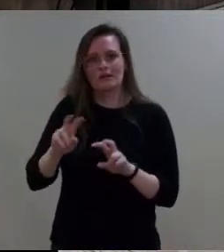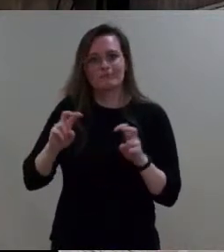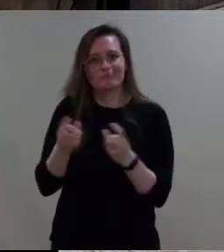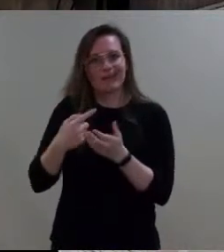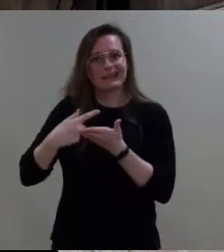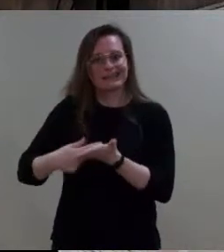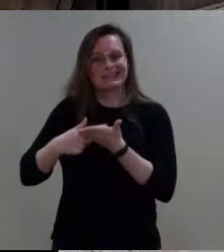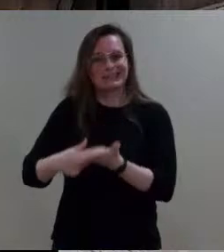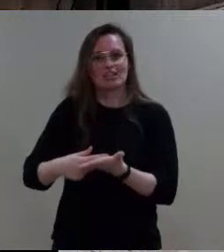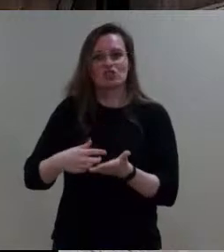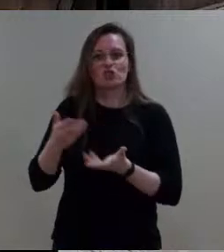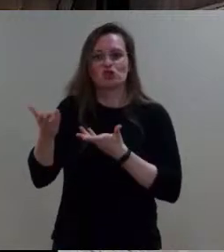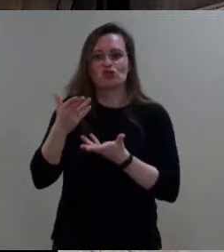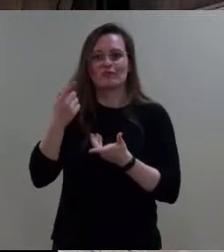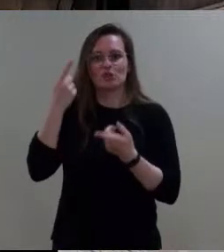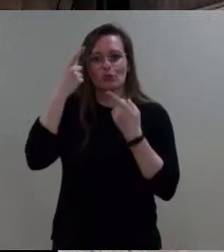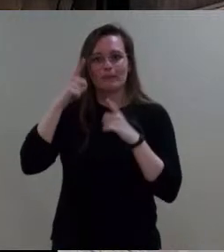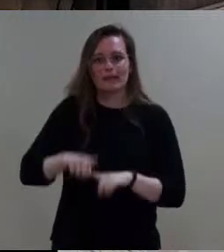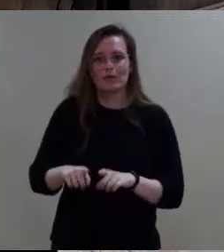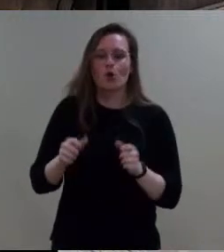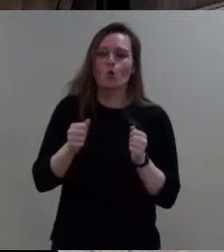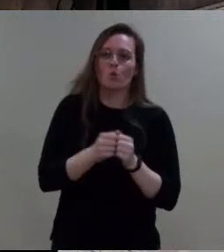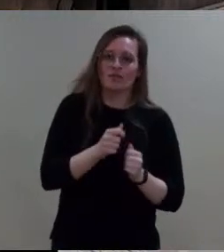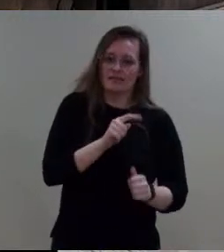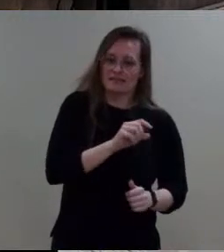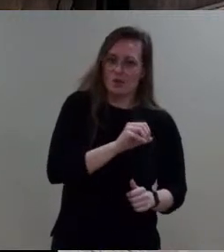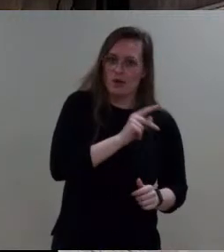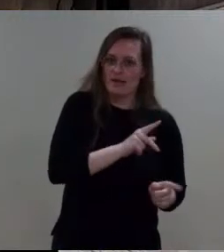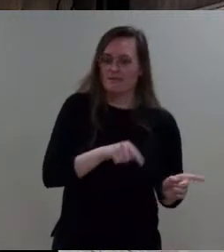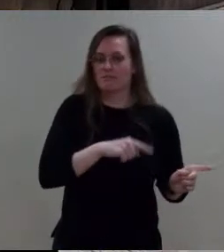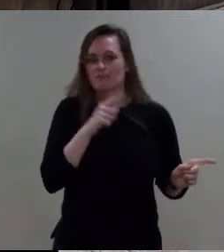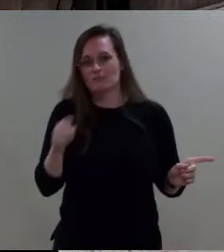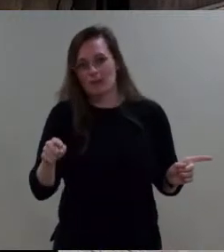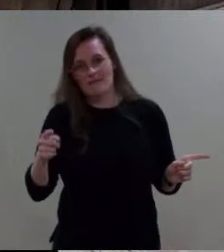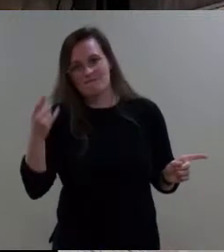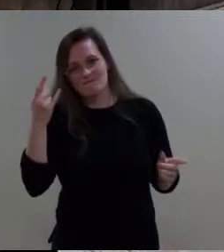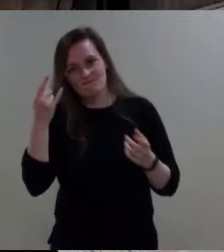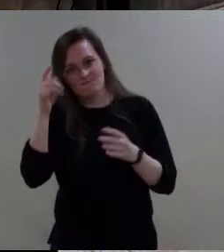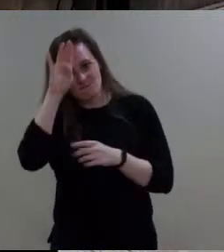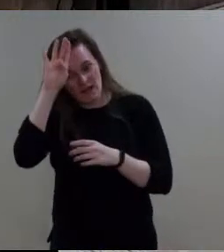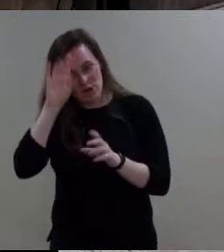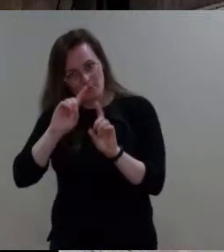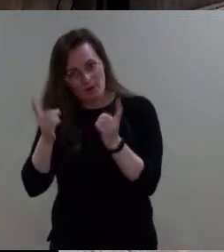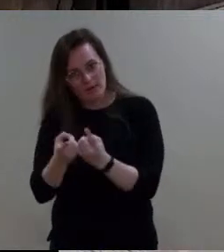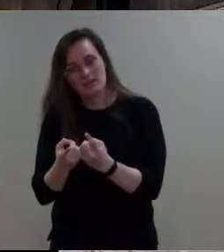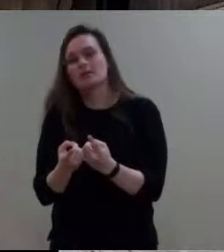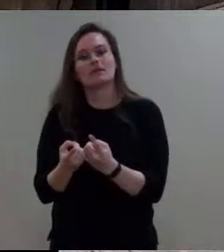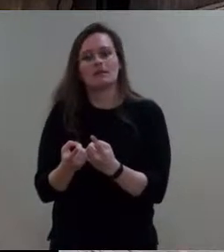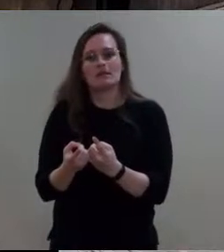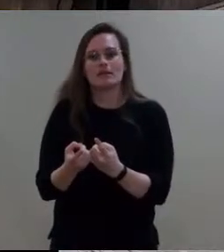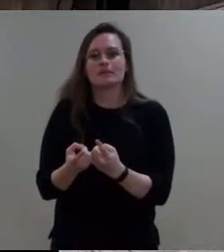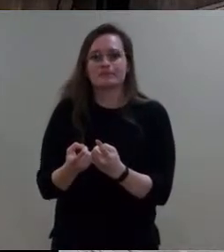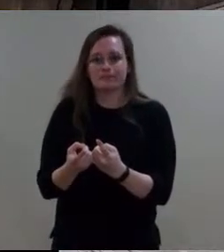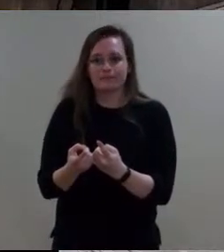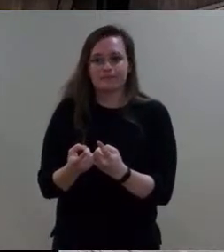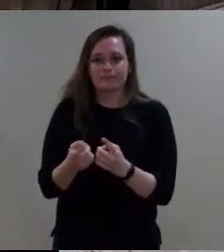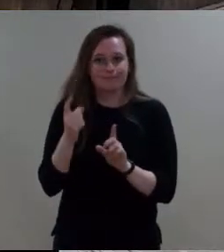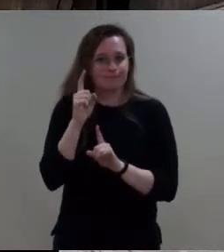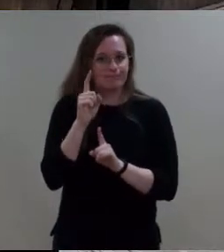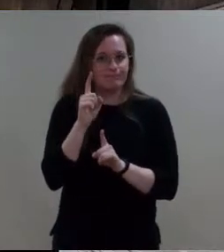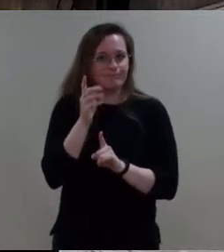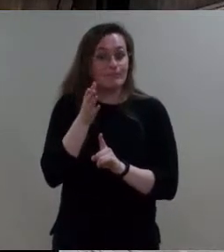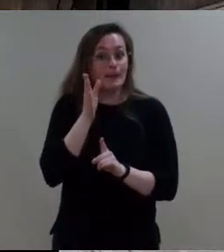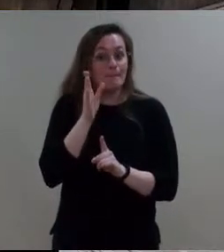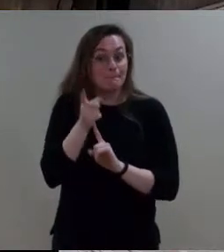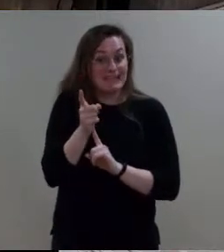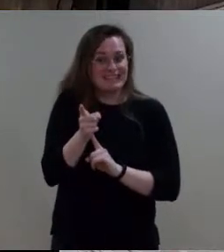between TOK and the fire department. KBC, April 17th. The minutes are not yet circulated. I will circulate those with